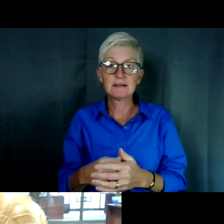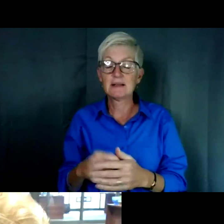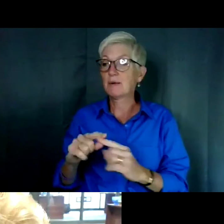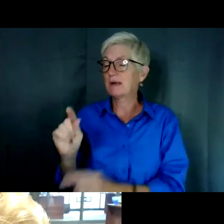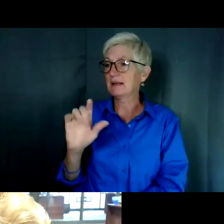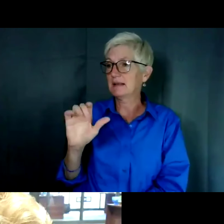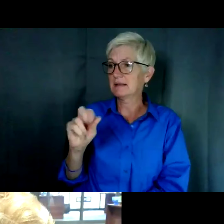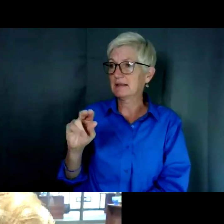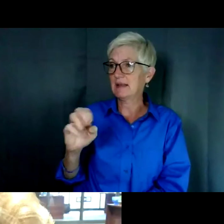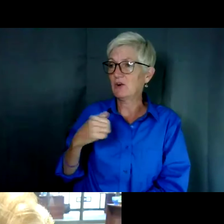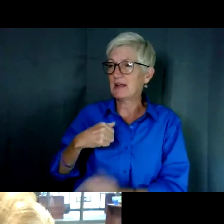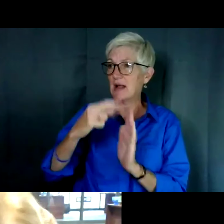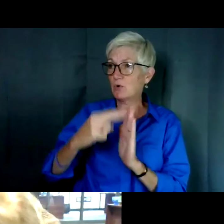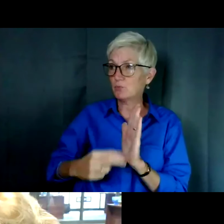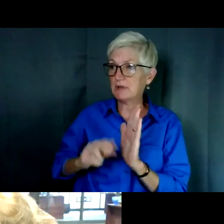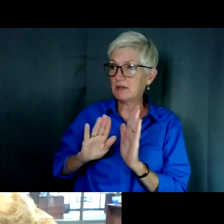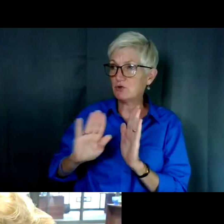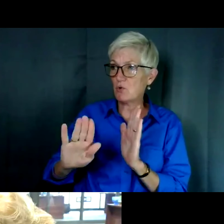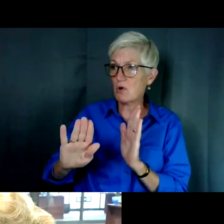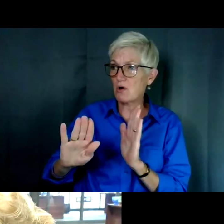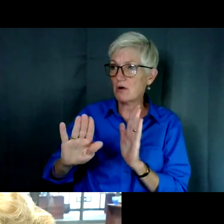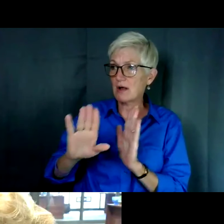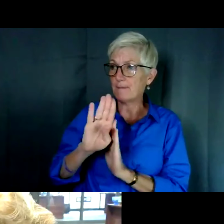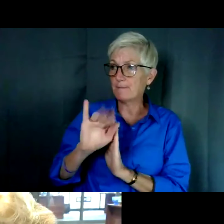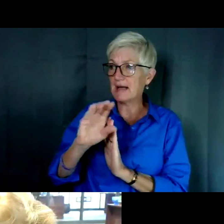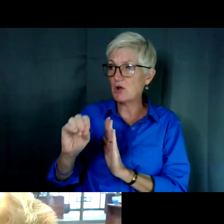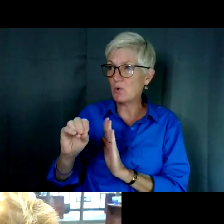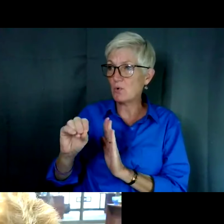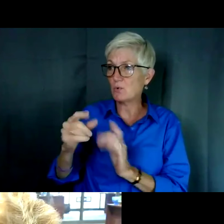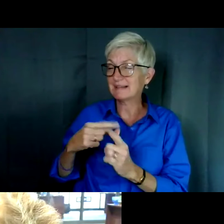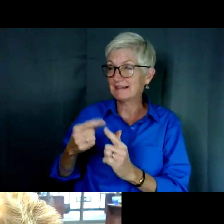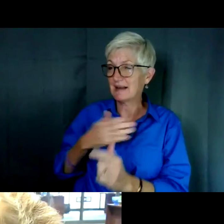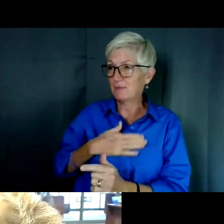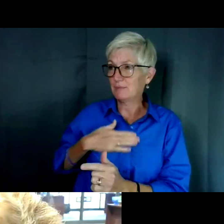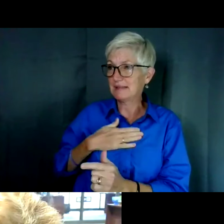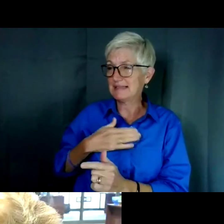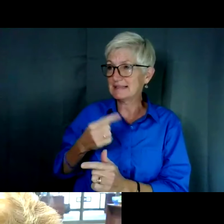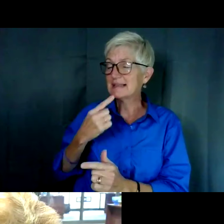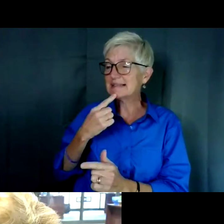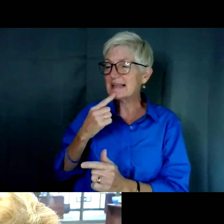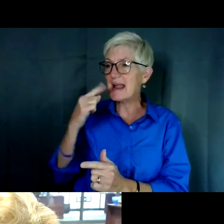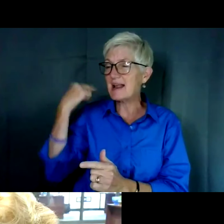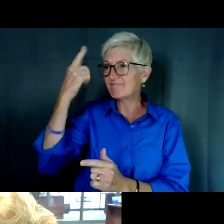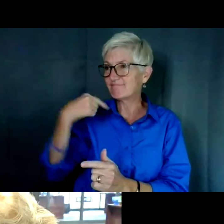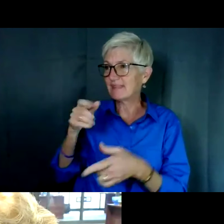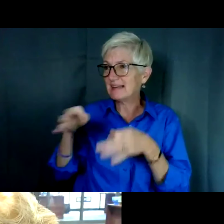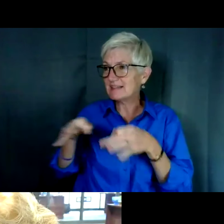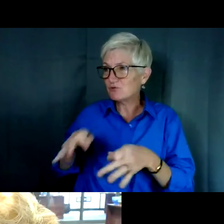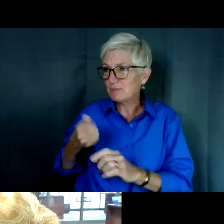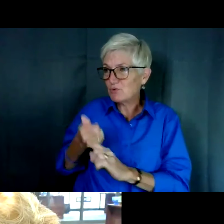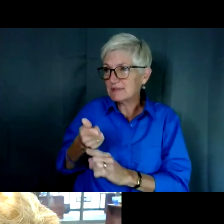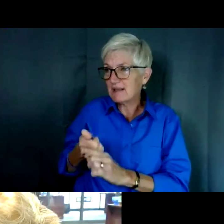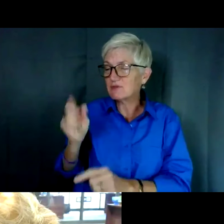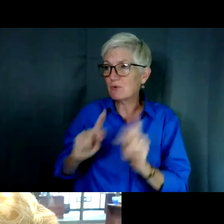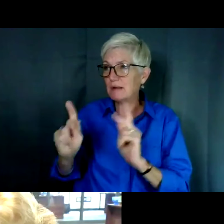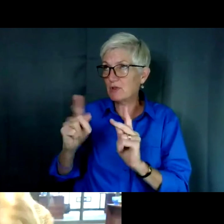read your biography, if you will give a visible description of yourself so people